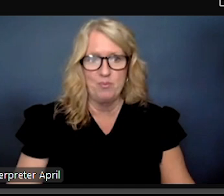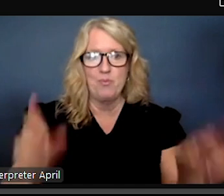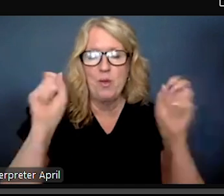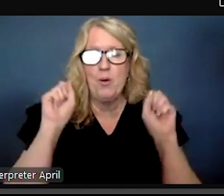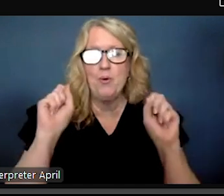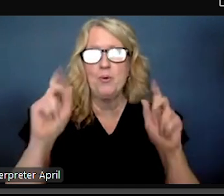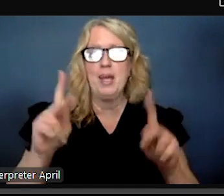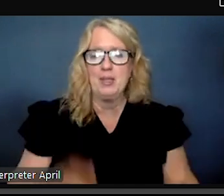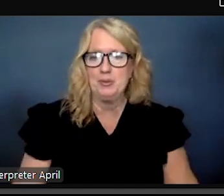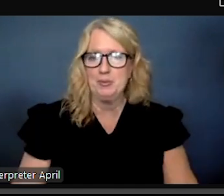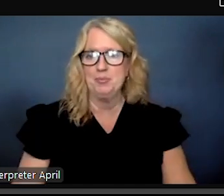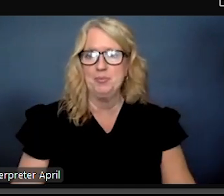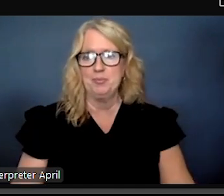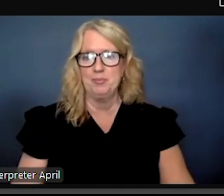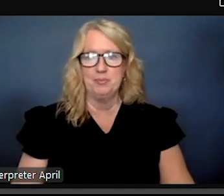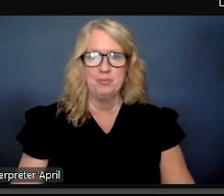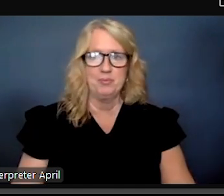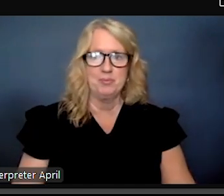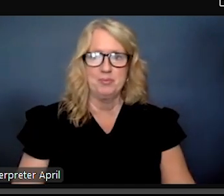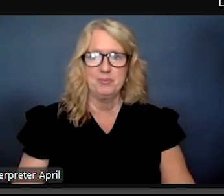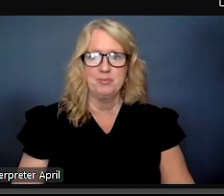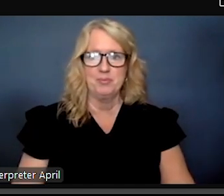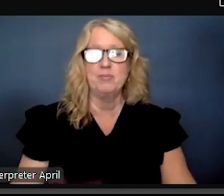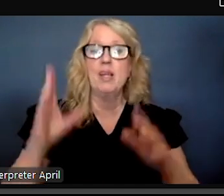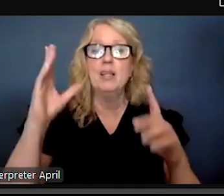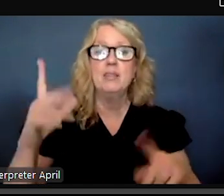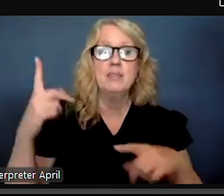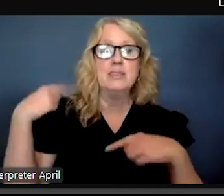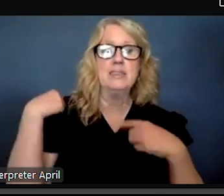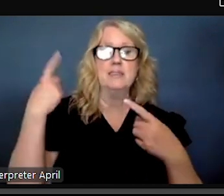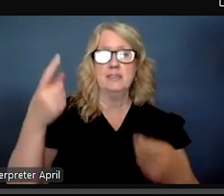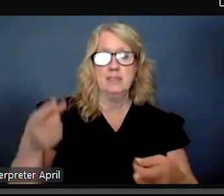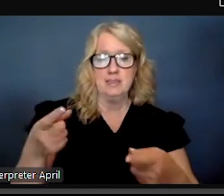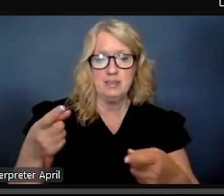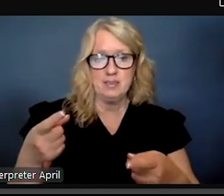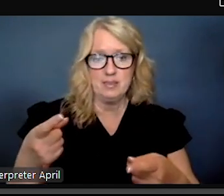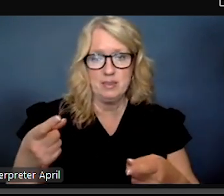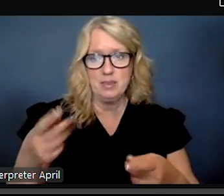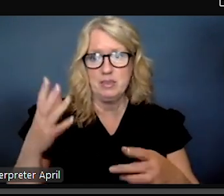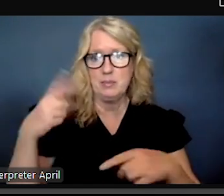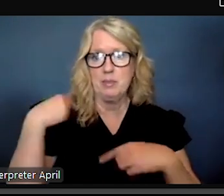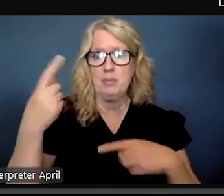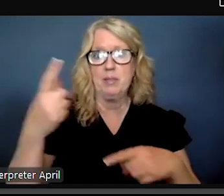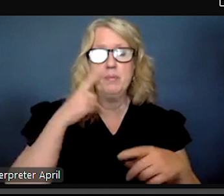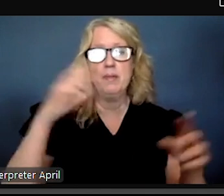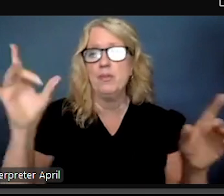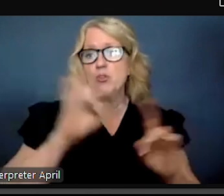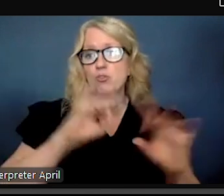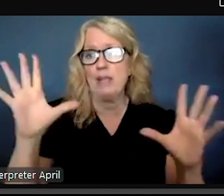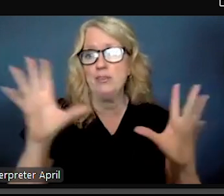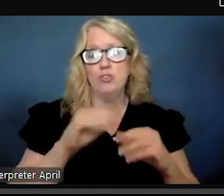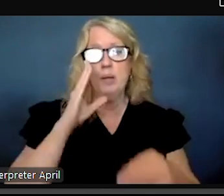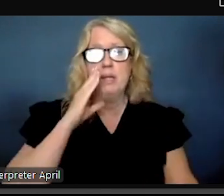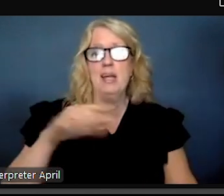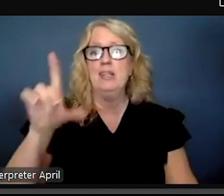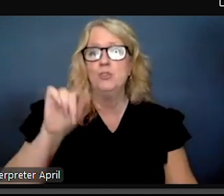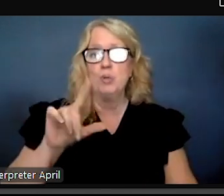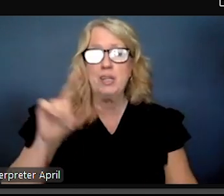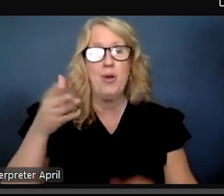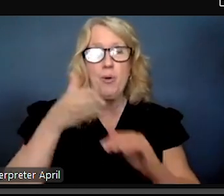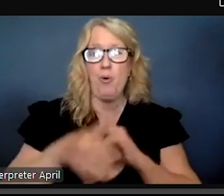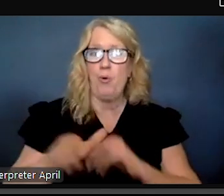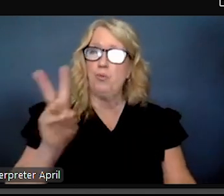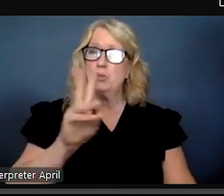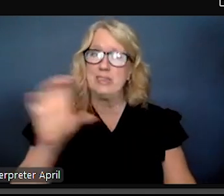Okay. And since the Crisis Jam started in 2020, we've had nearly